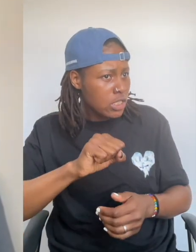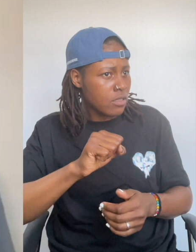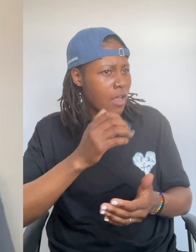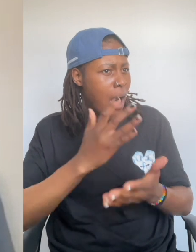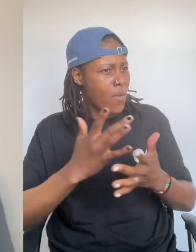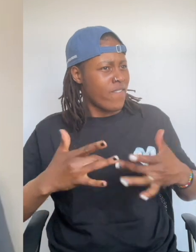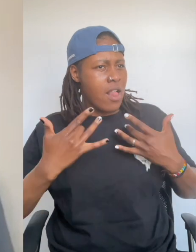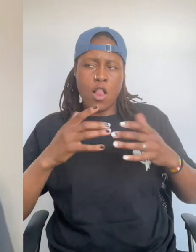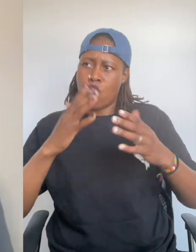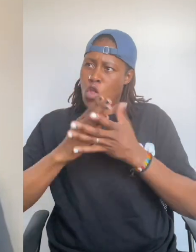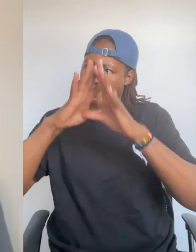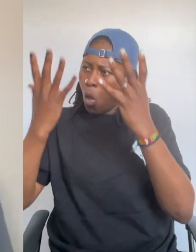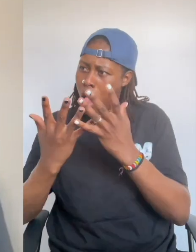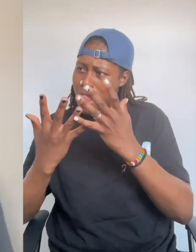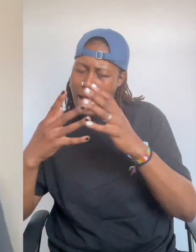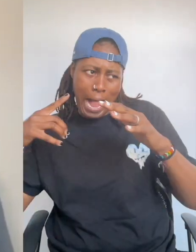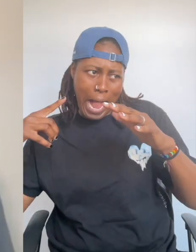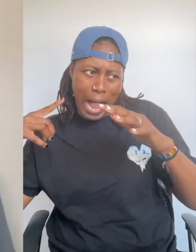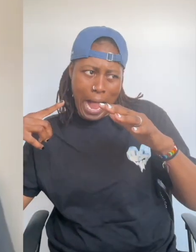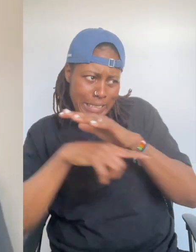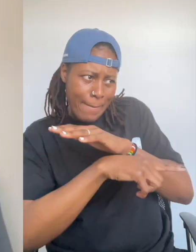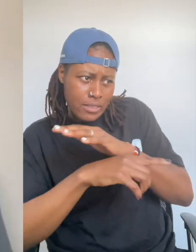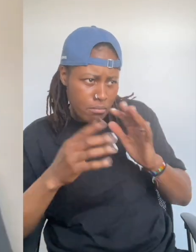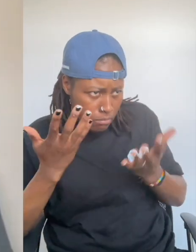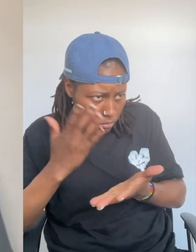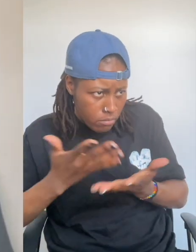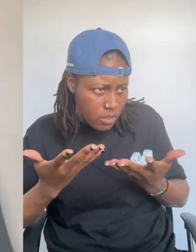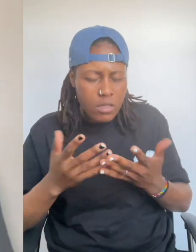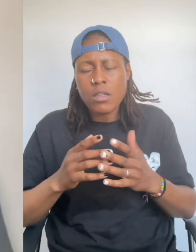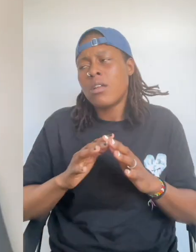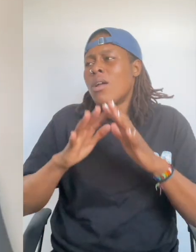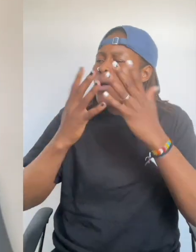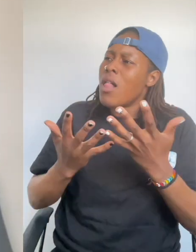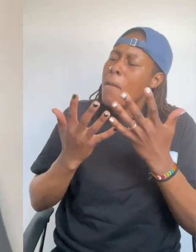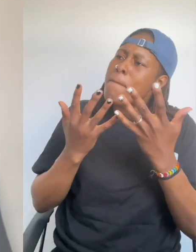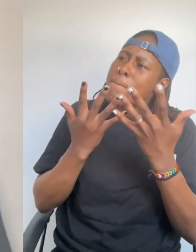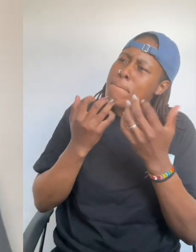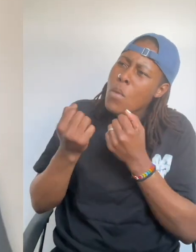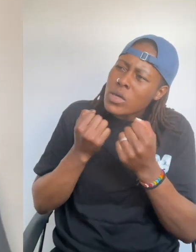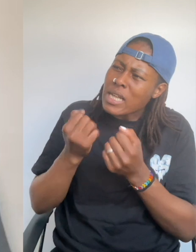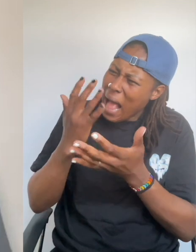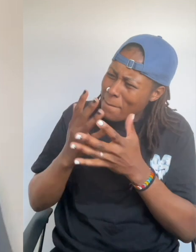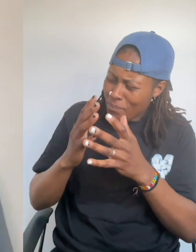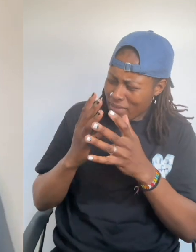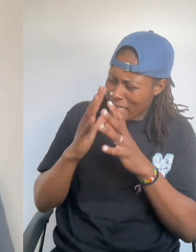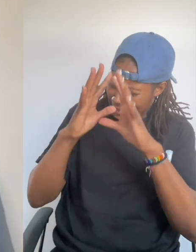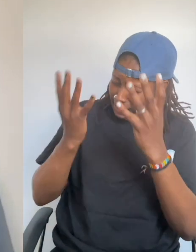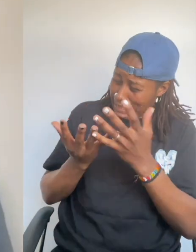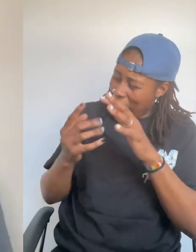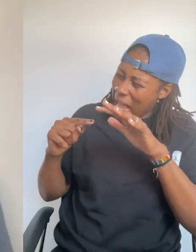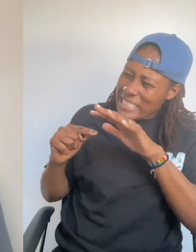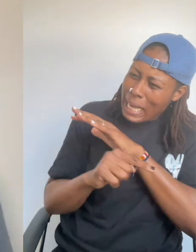of a escapism for you from the real world? Do you know what? Boxing, I don't know if it's an